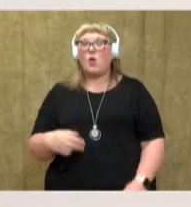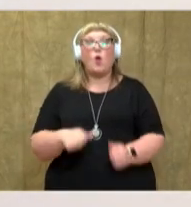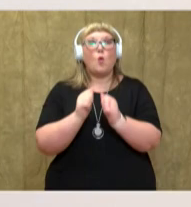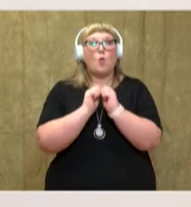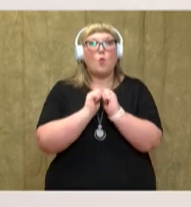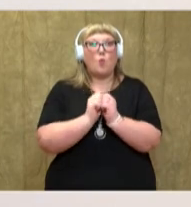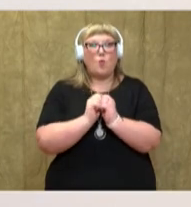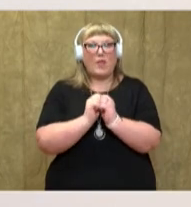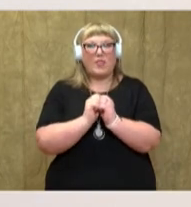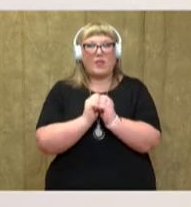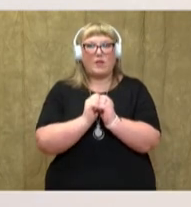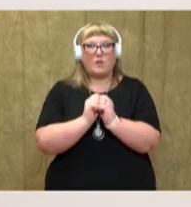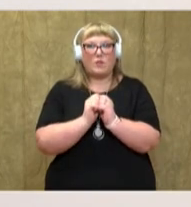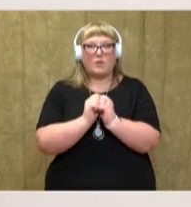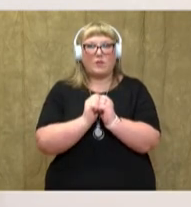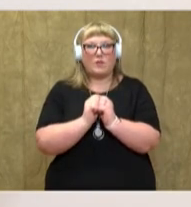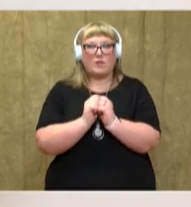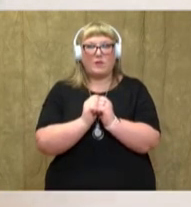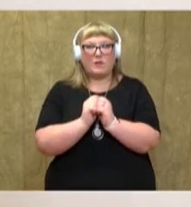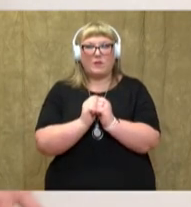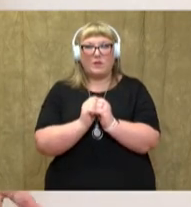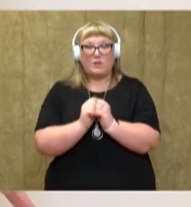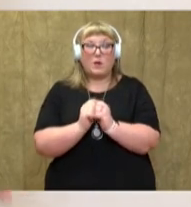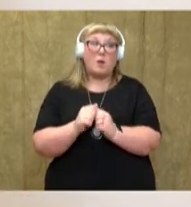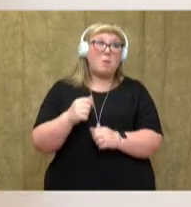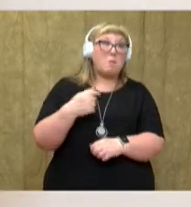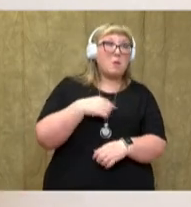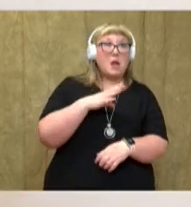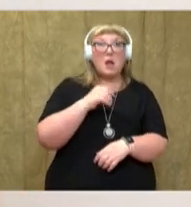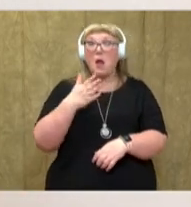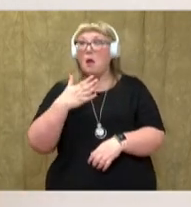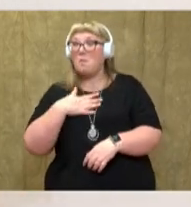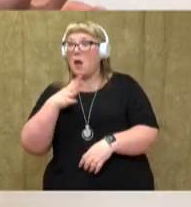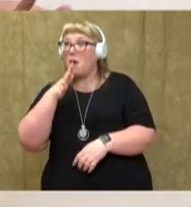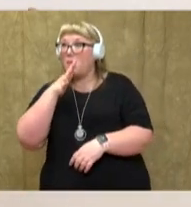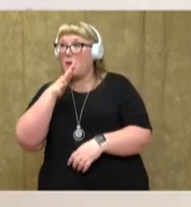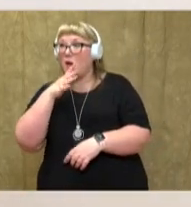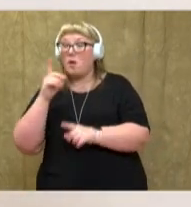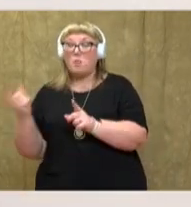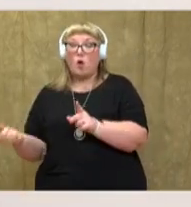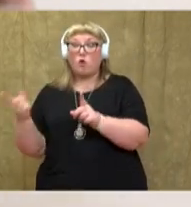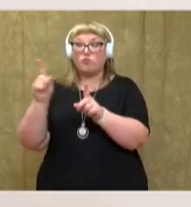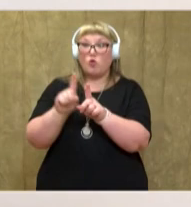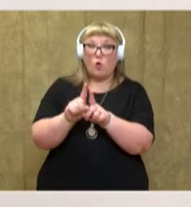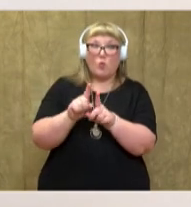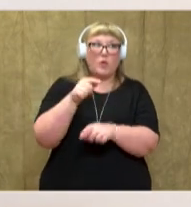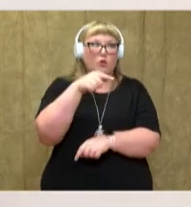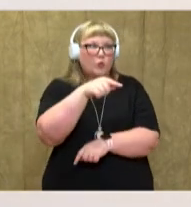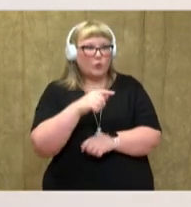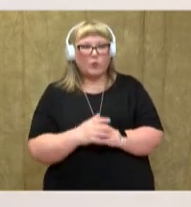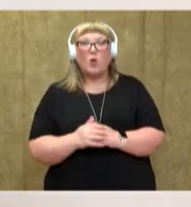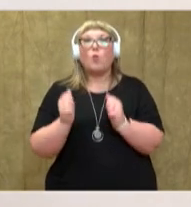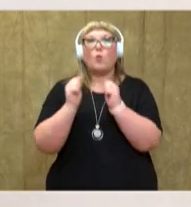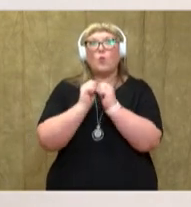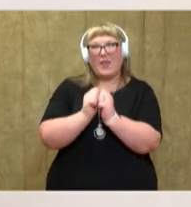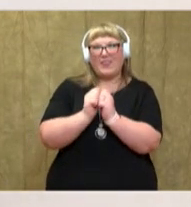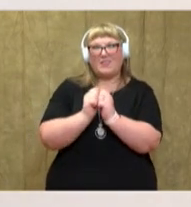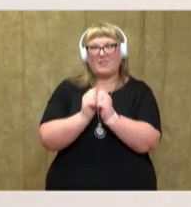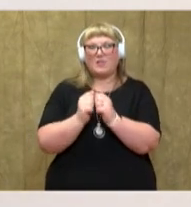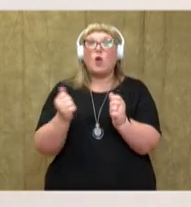word. Me and my mom go with you. With.